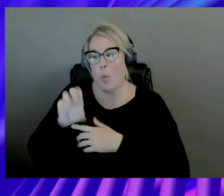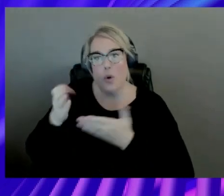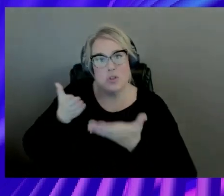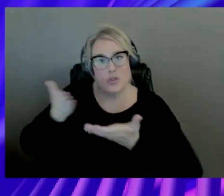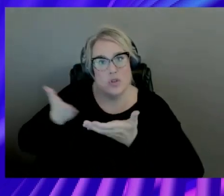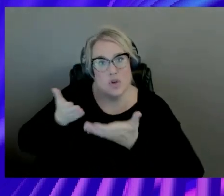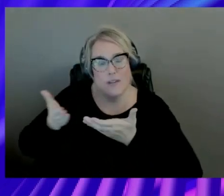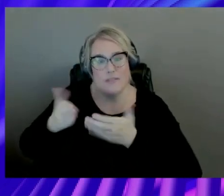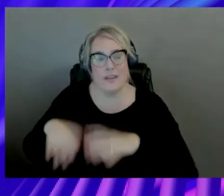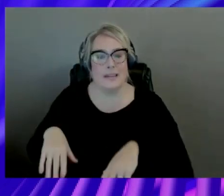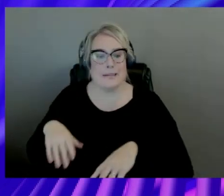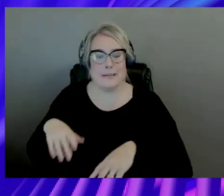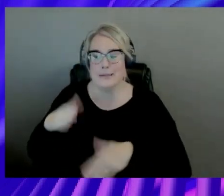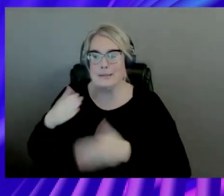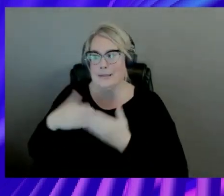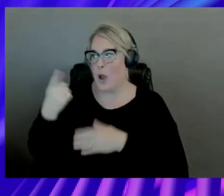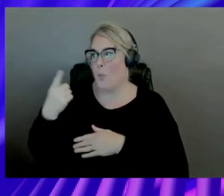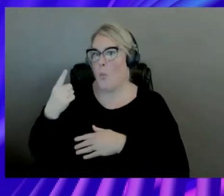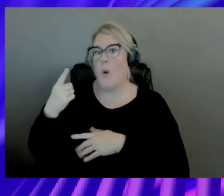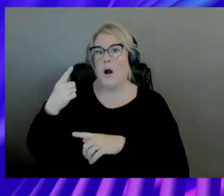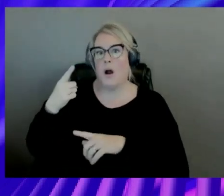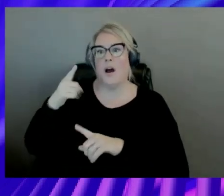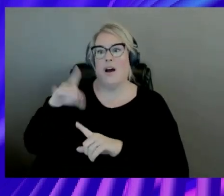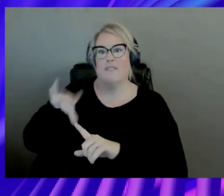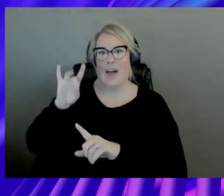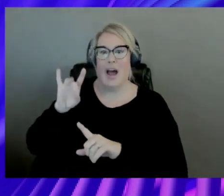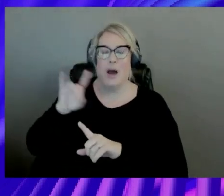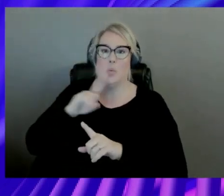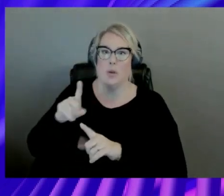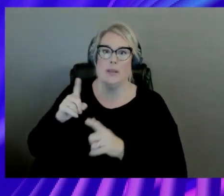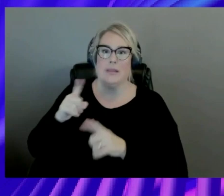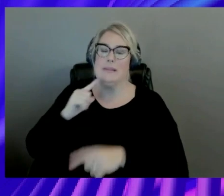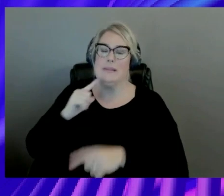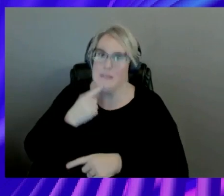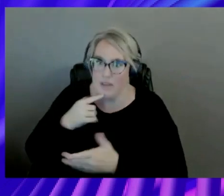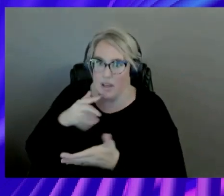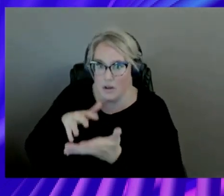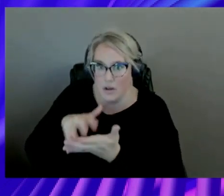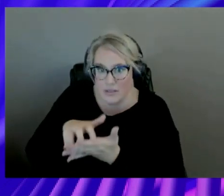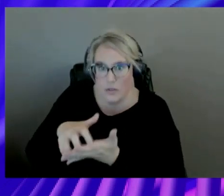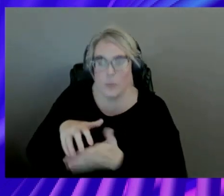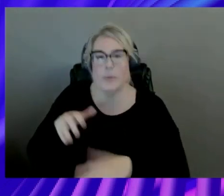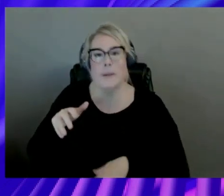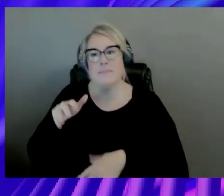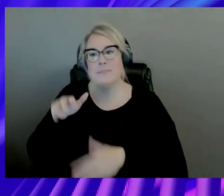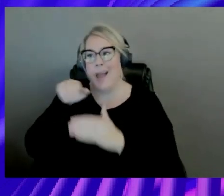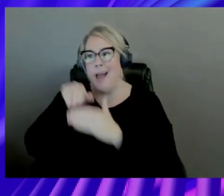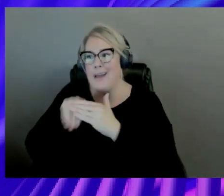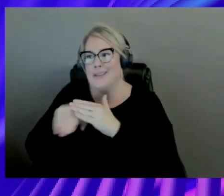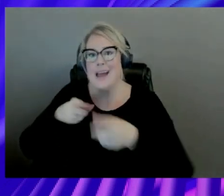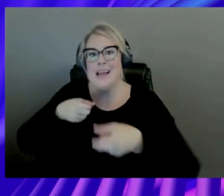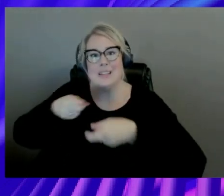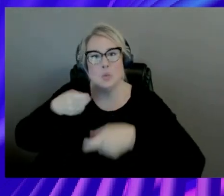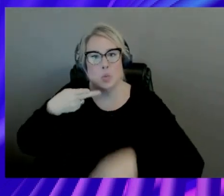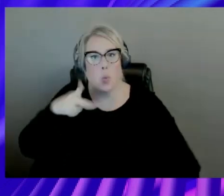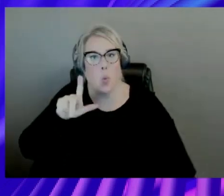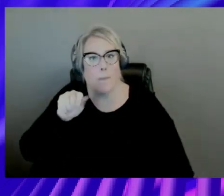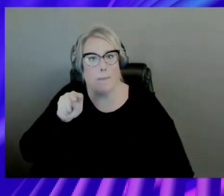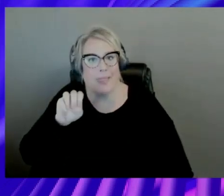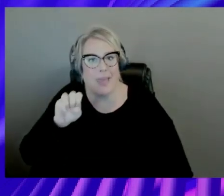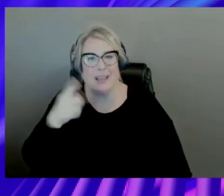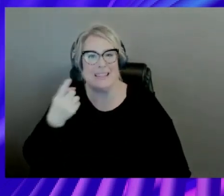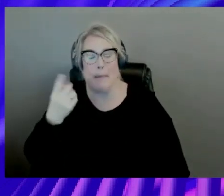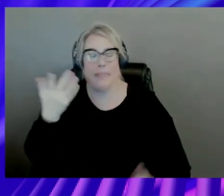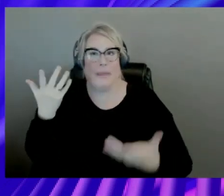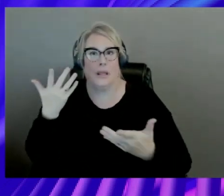magically someone has figured out a very severe vulnerability like accessing the control plane or just something crazy. That's not a